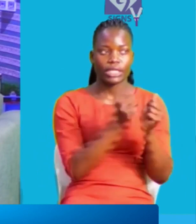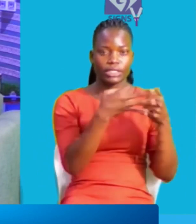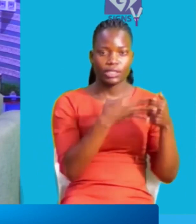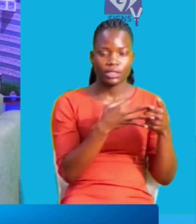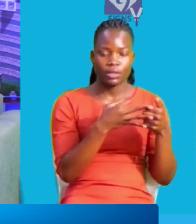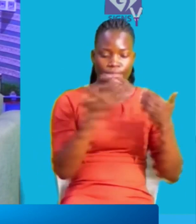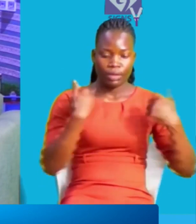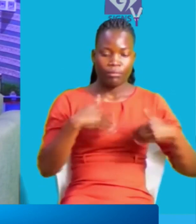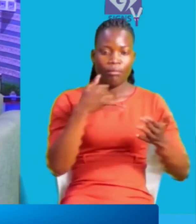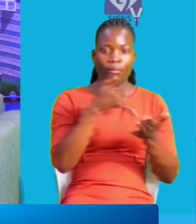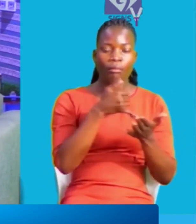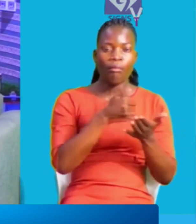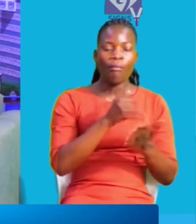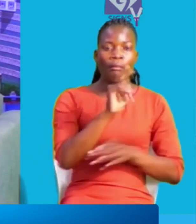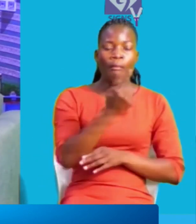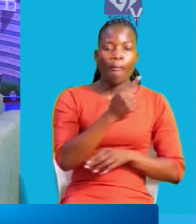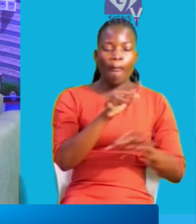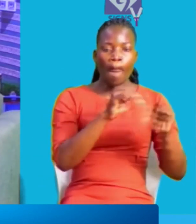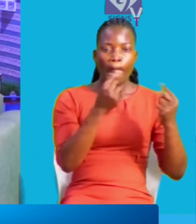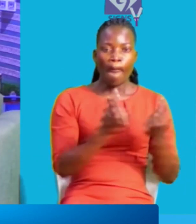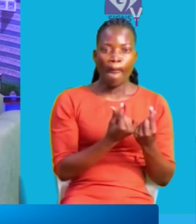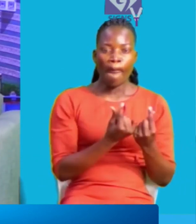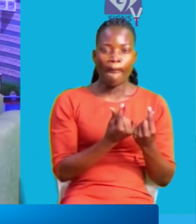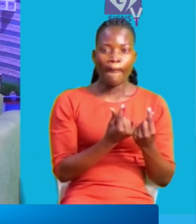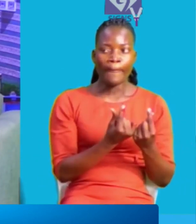2018. Yes. I was among the first group